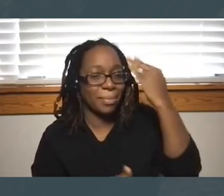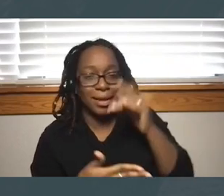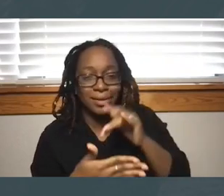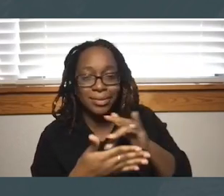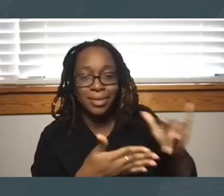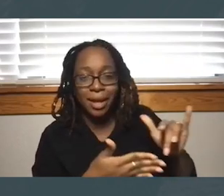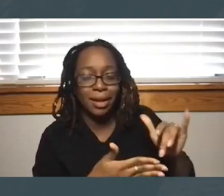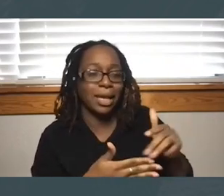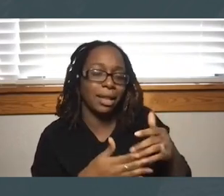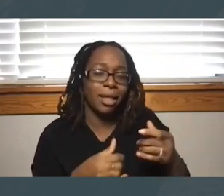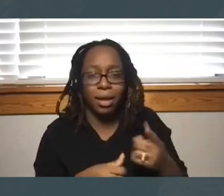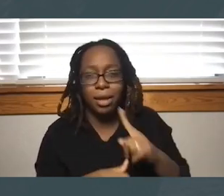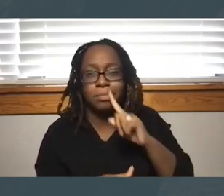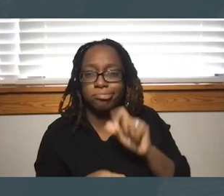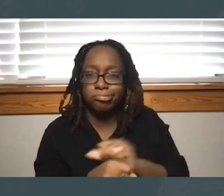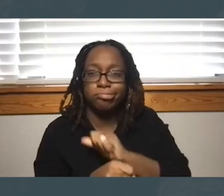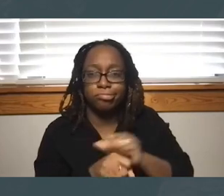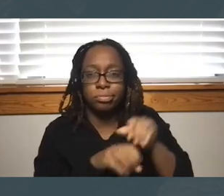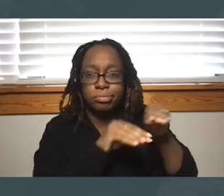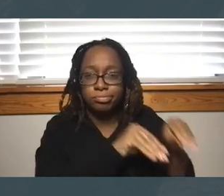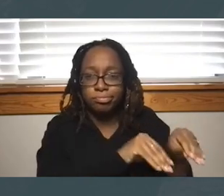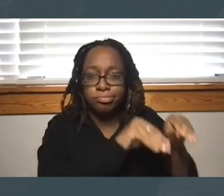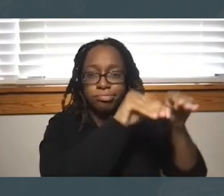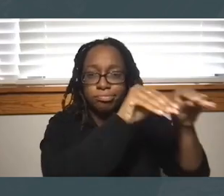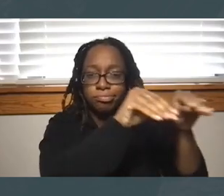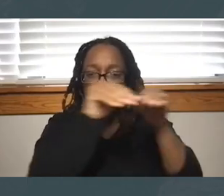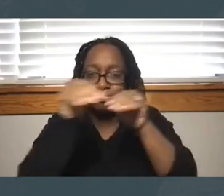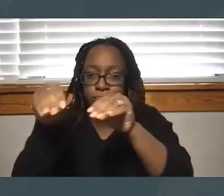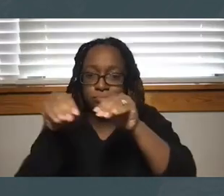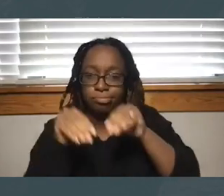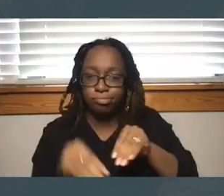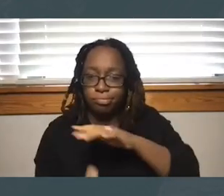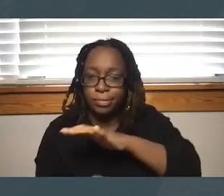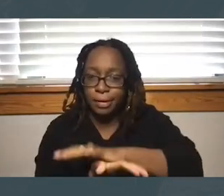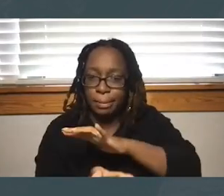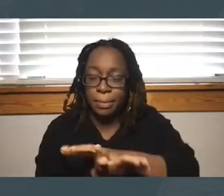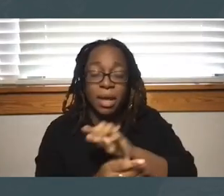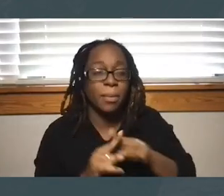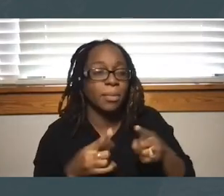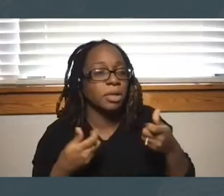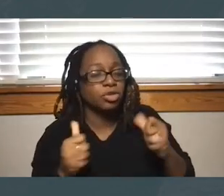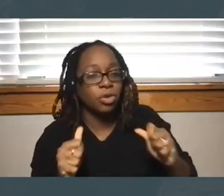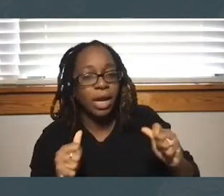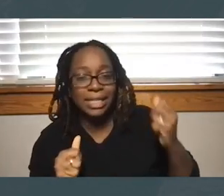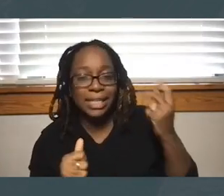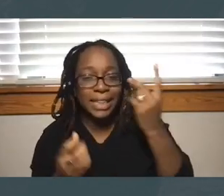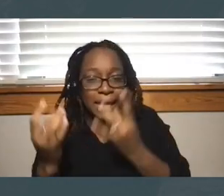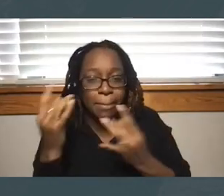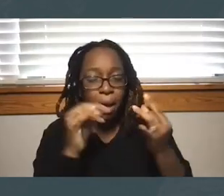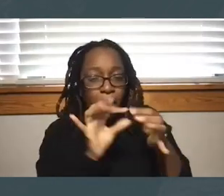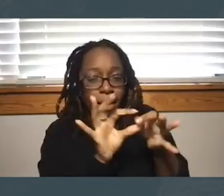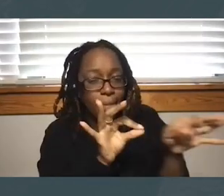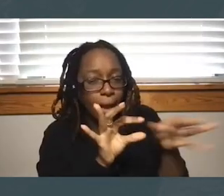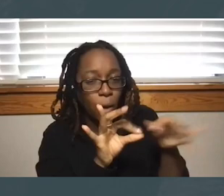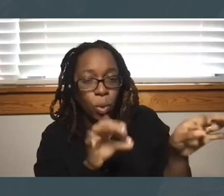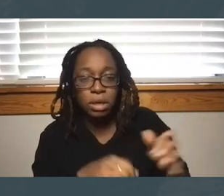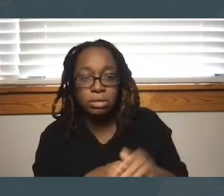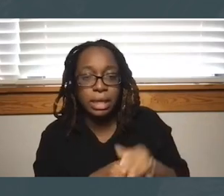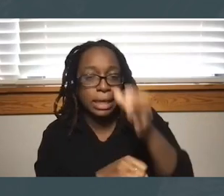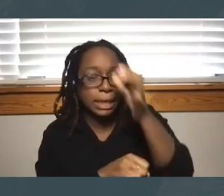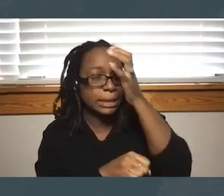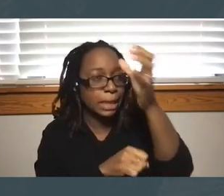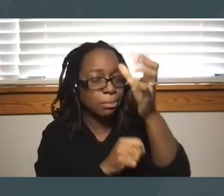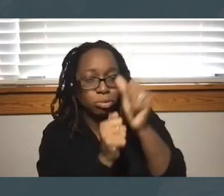about, you know, the language and the conceptual framework to think about Blackness